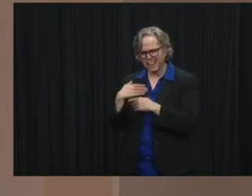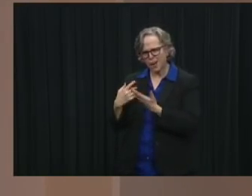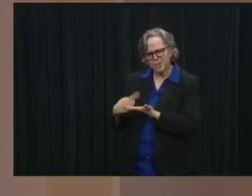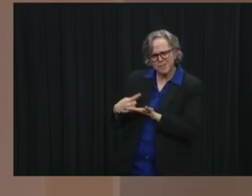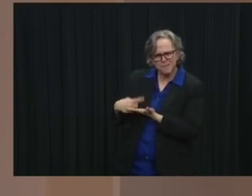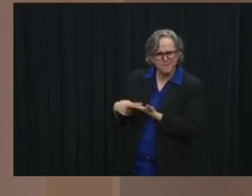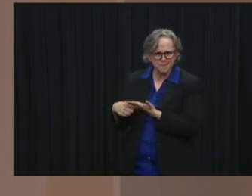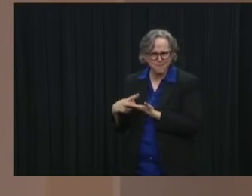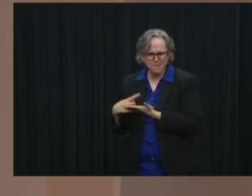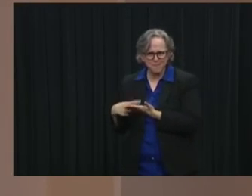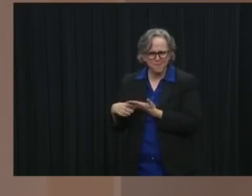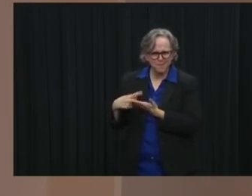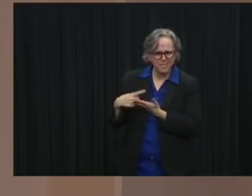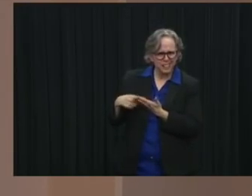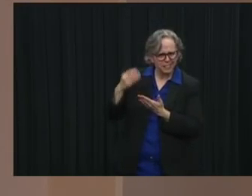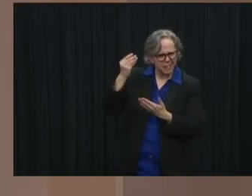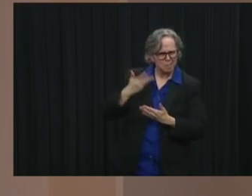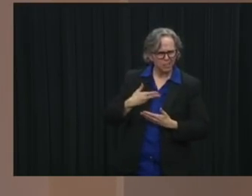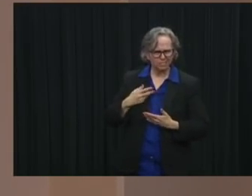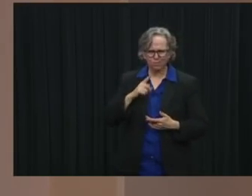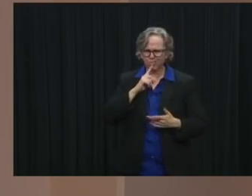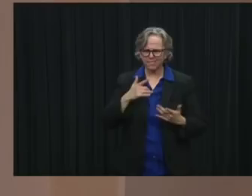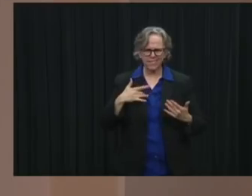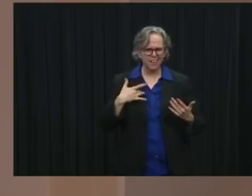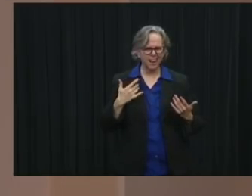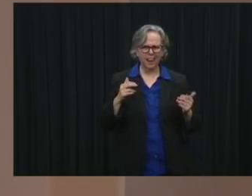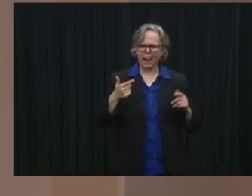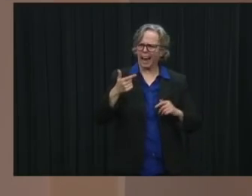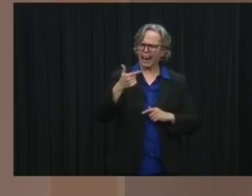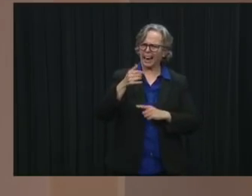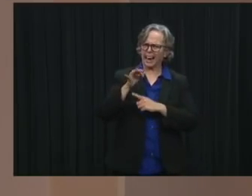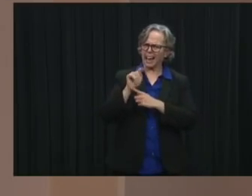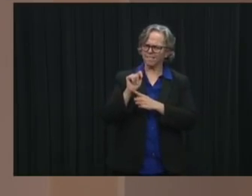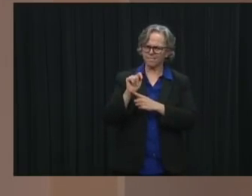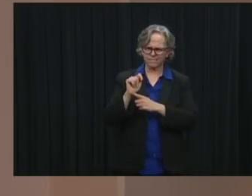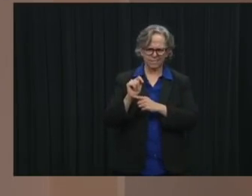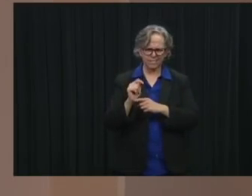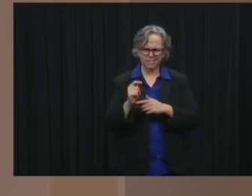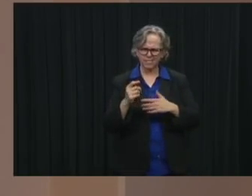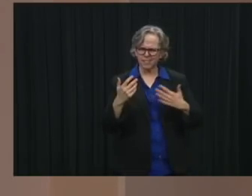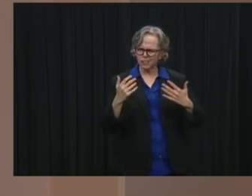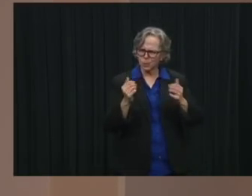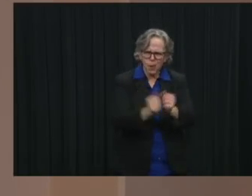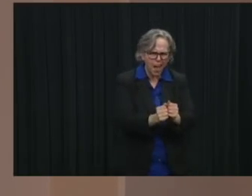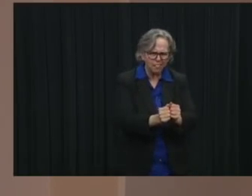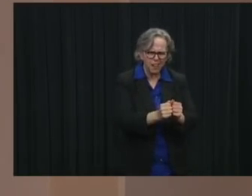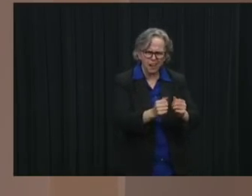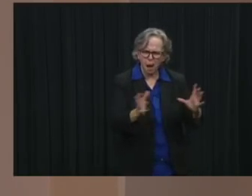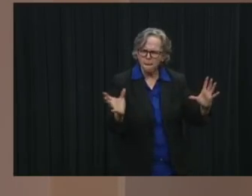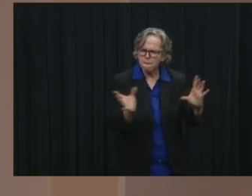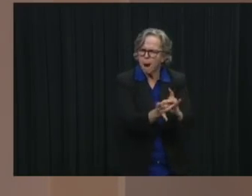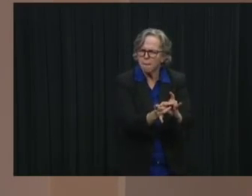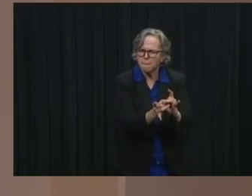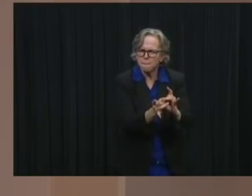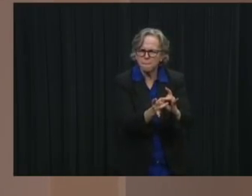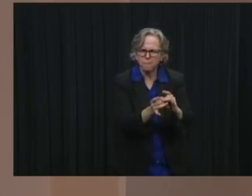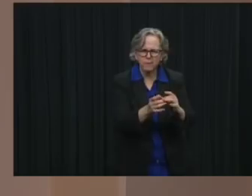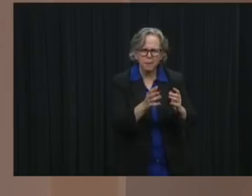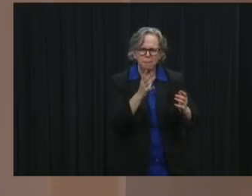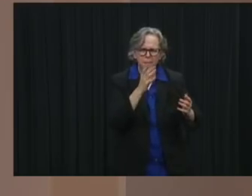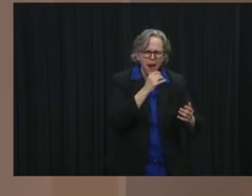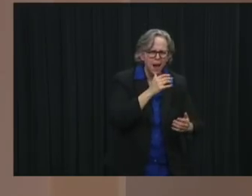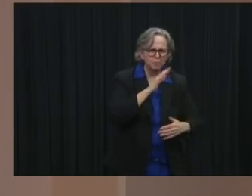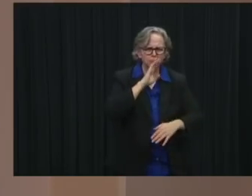this is, an unexpected gift that they're getting to bond and grow closer together as moms and daughters, and I hope